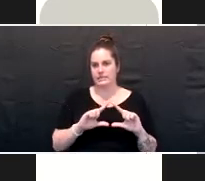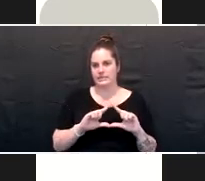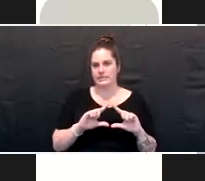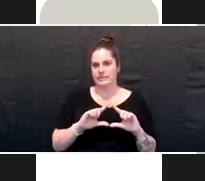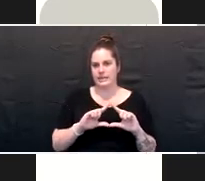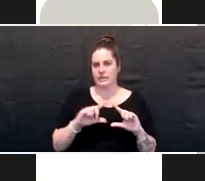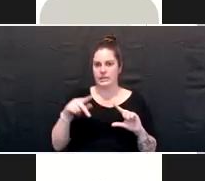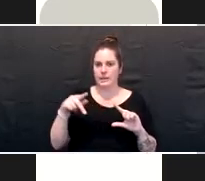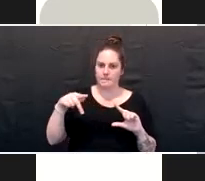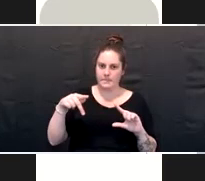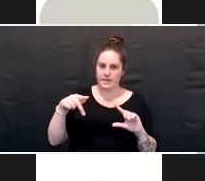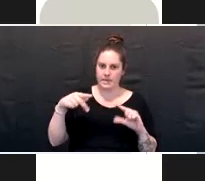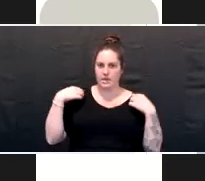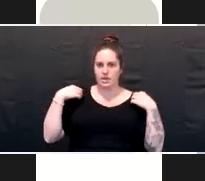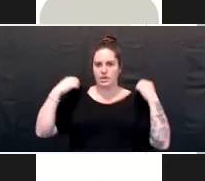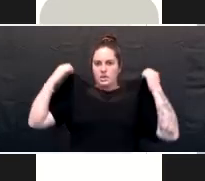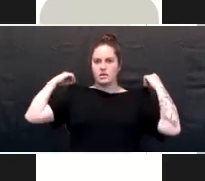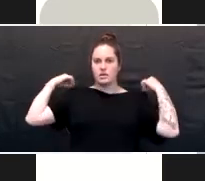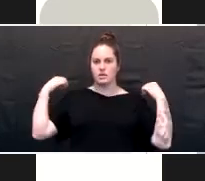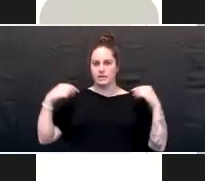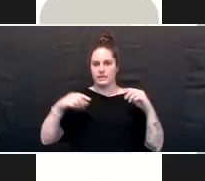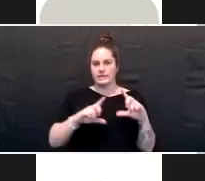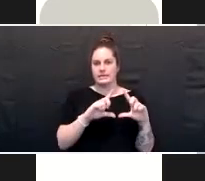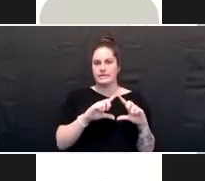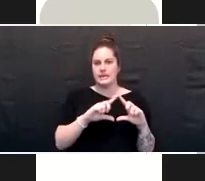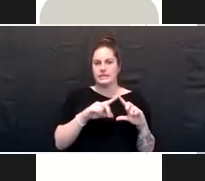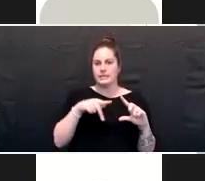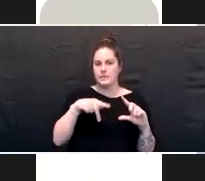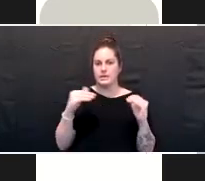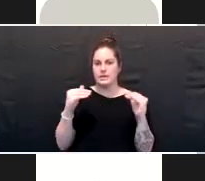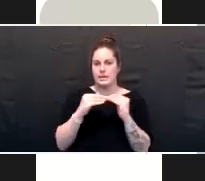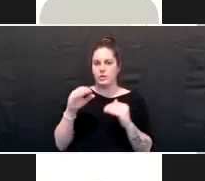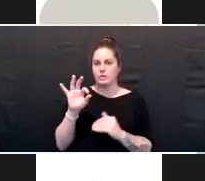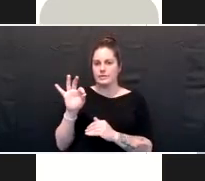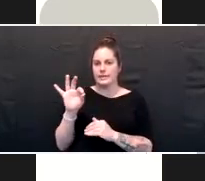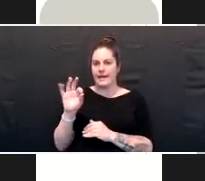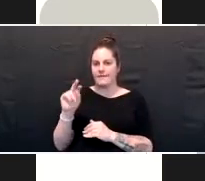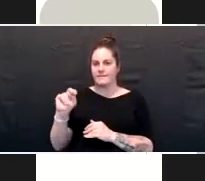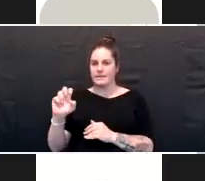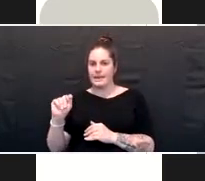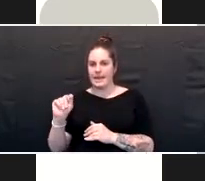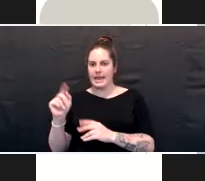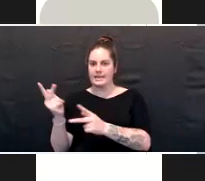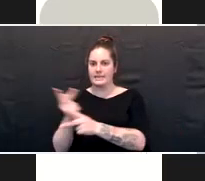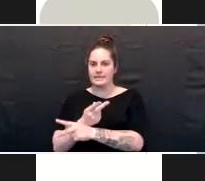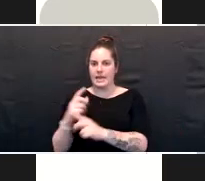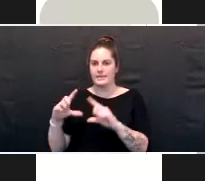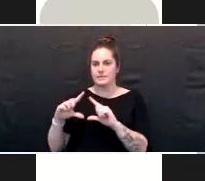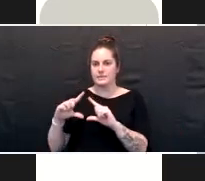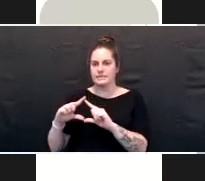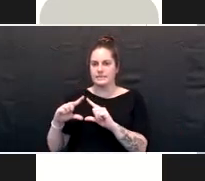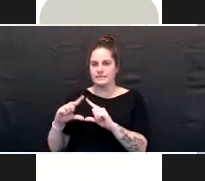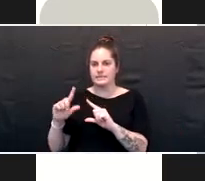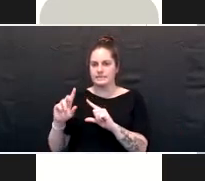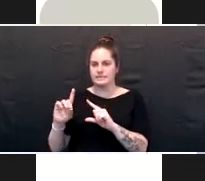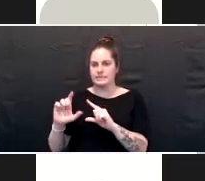t. And so this property, impulse, is what we call change